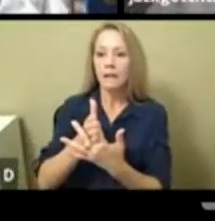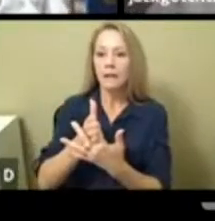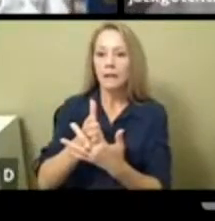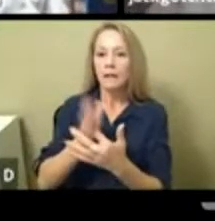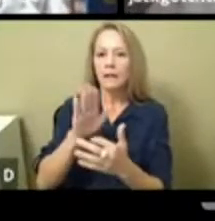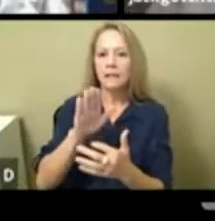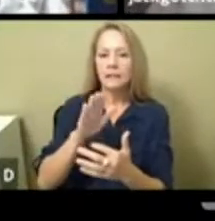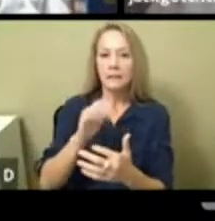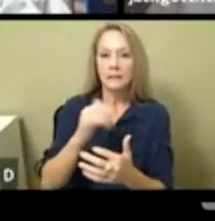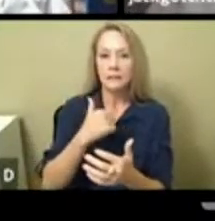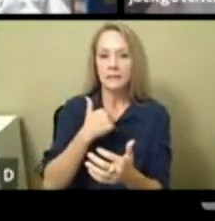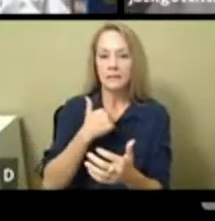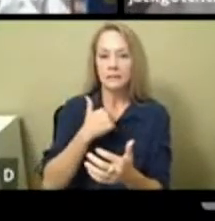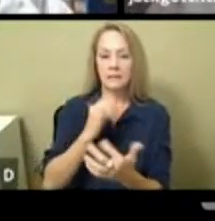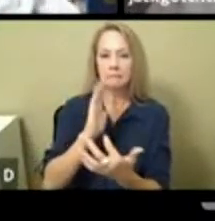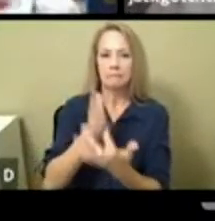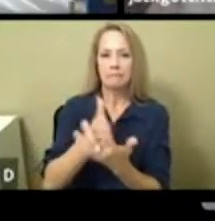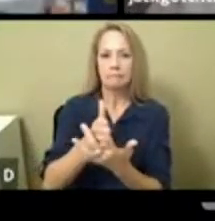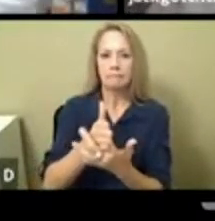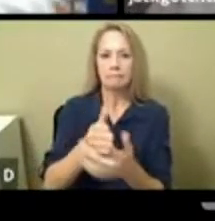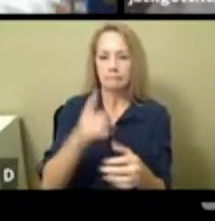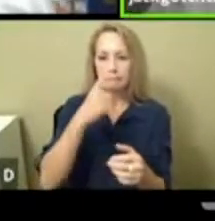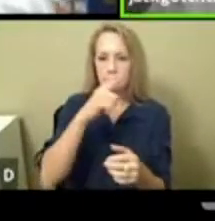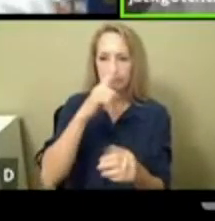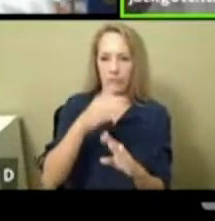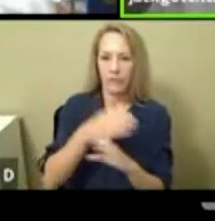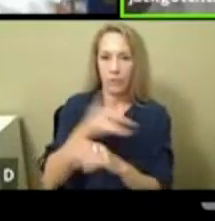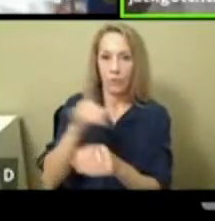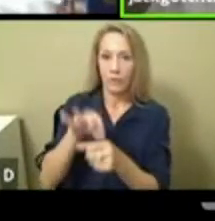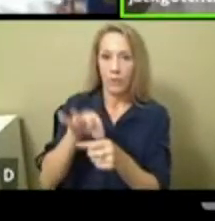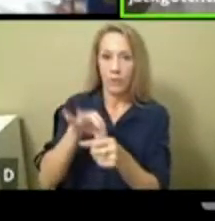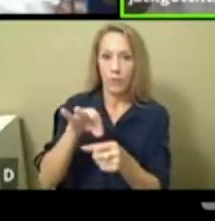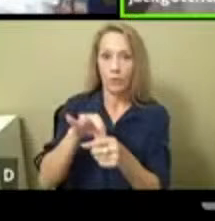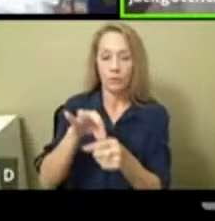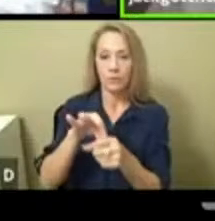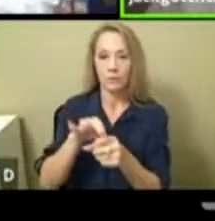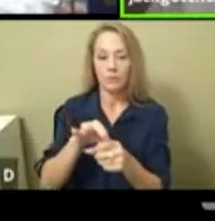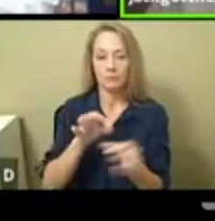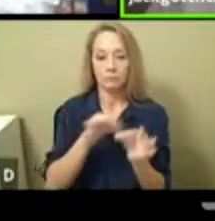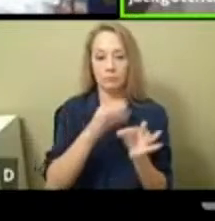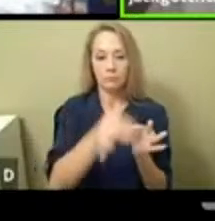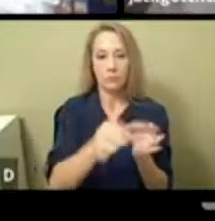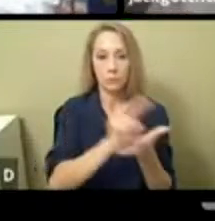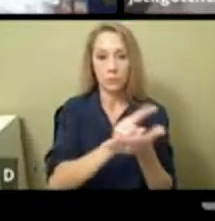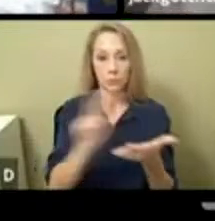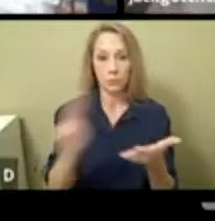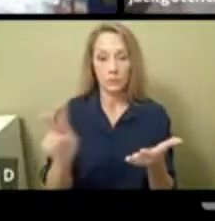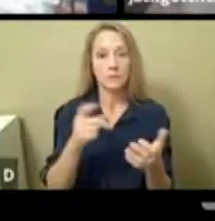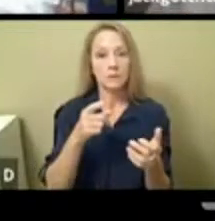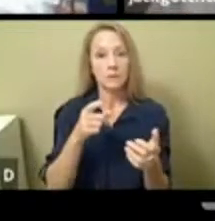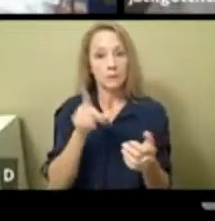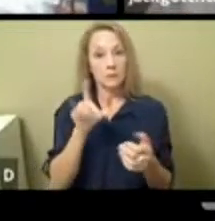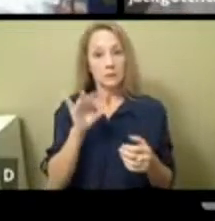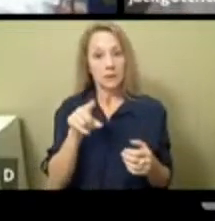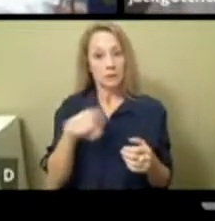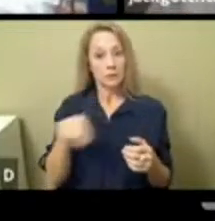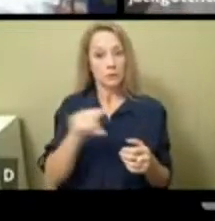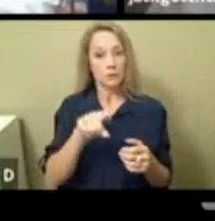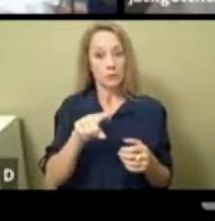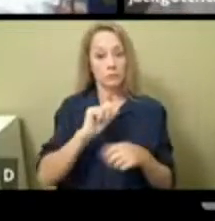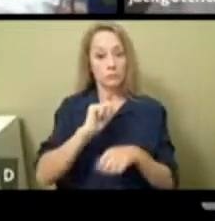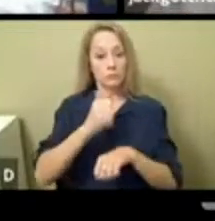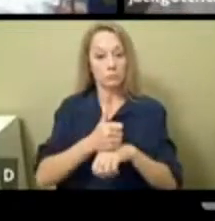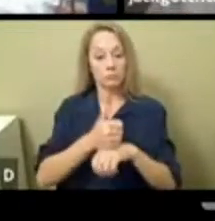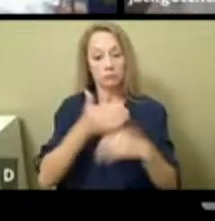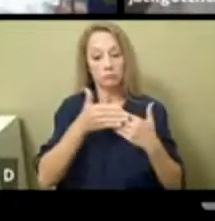me just hop in here for a second before you all vote on this for 2 weeks. Have you all set your next set of